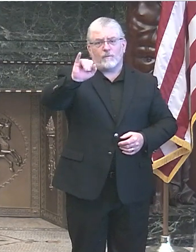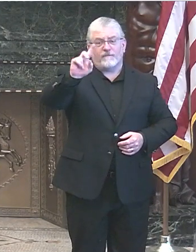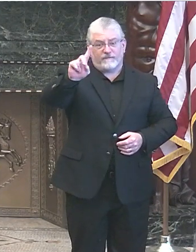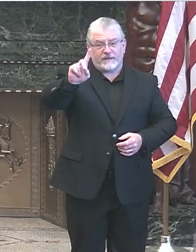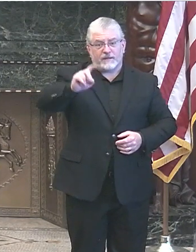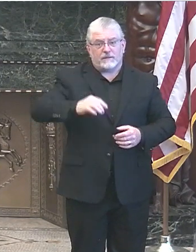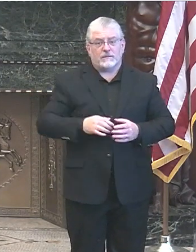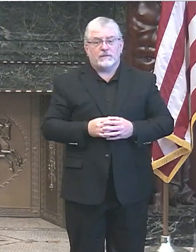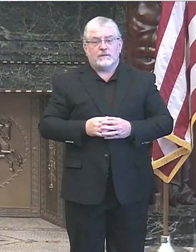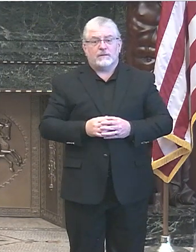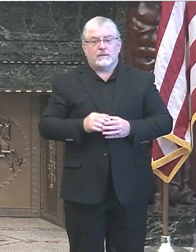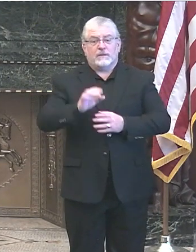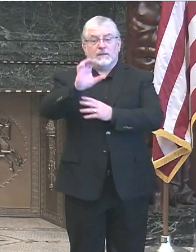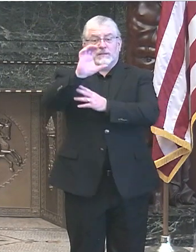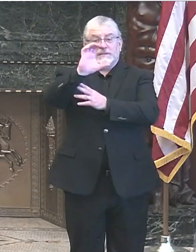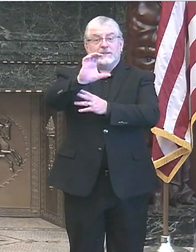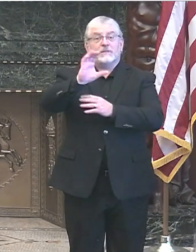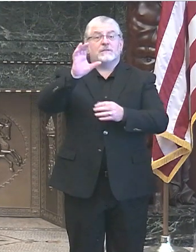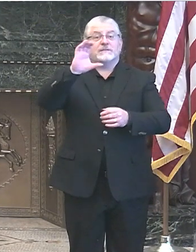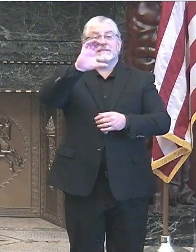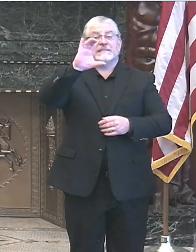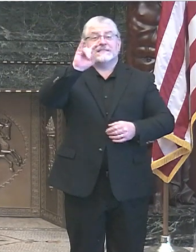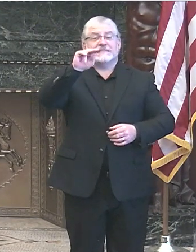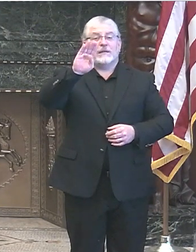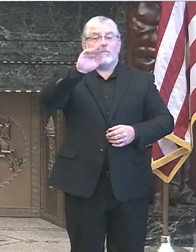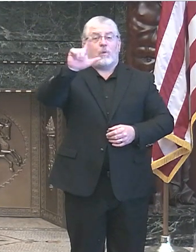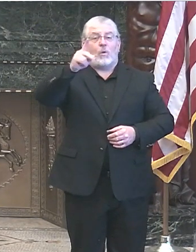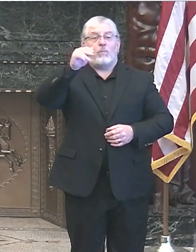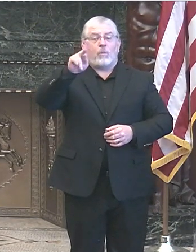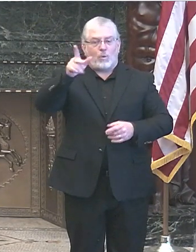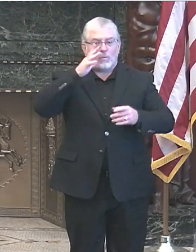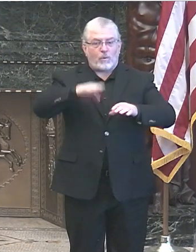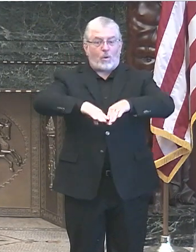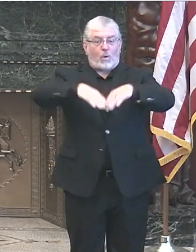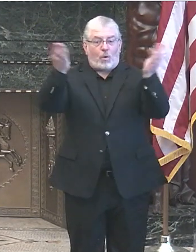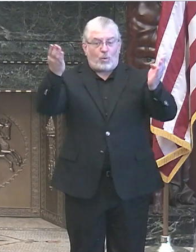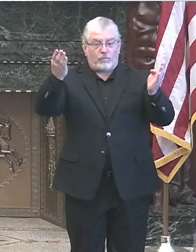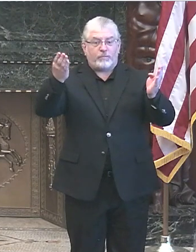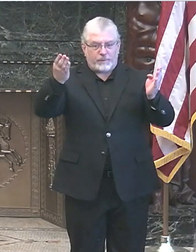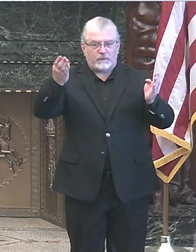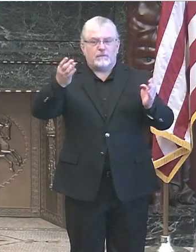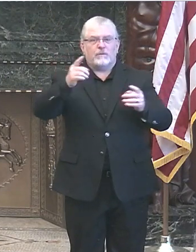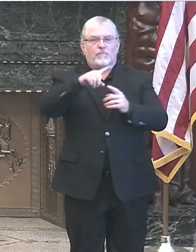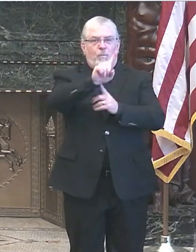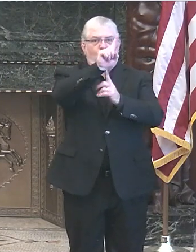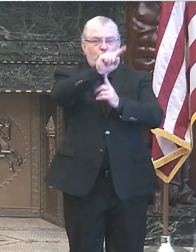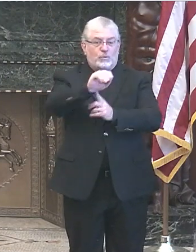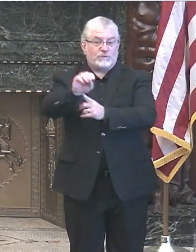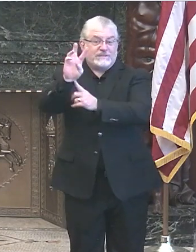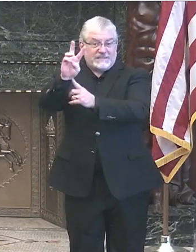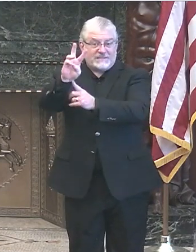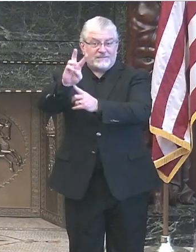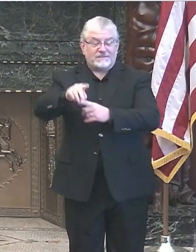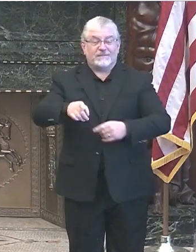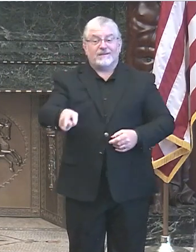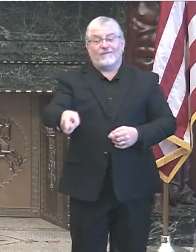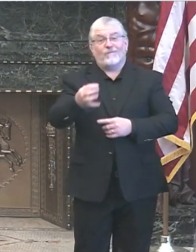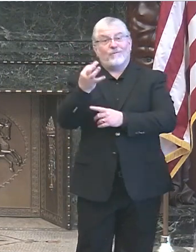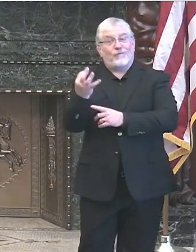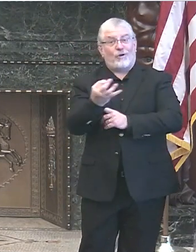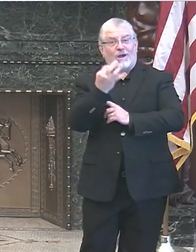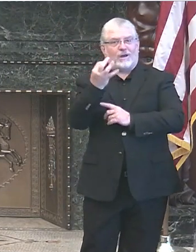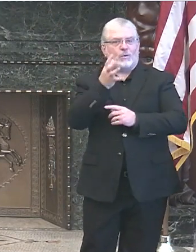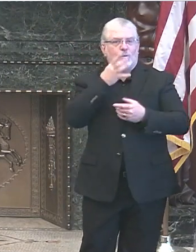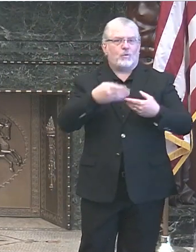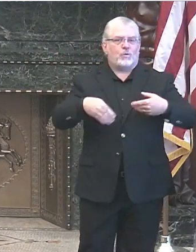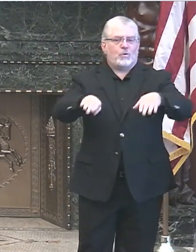p.m. Remind you that we'll discontinue that after Friday. Our Center City site is open 7 days a week. If you want to be